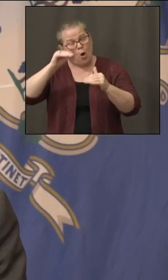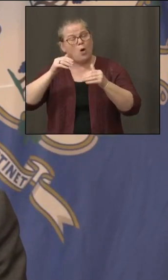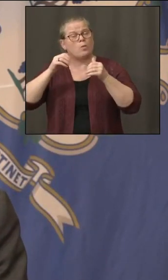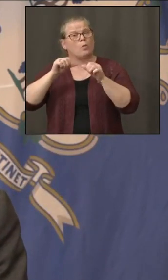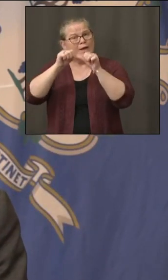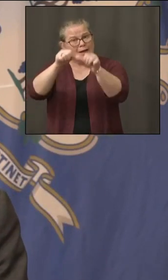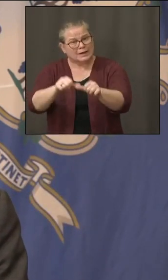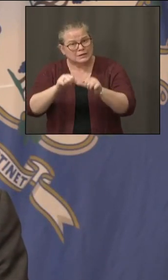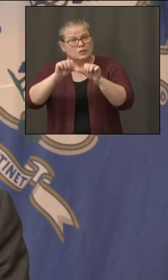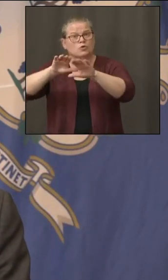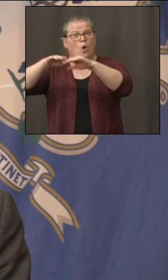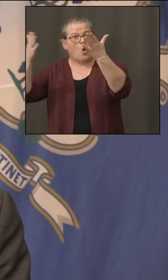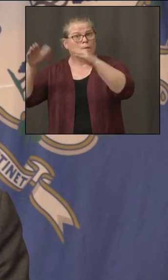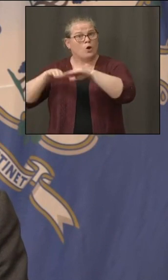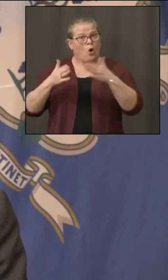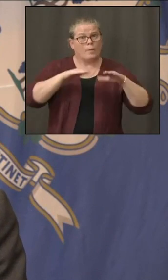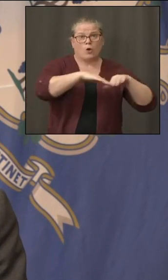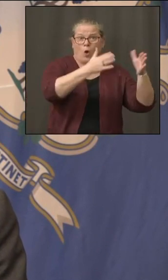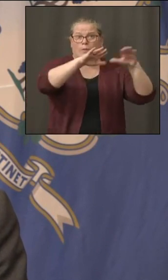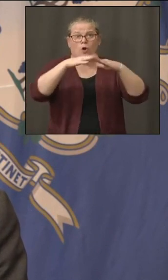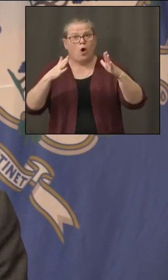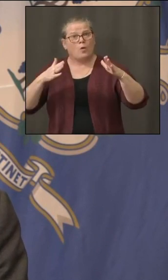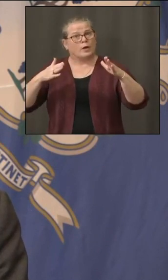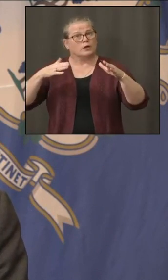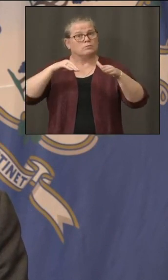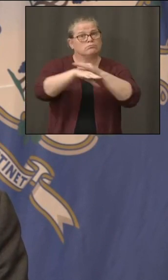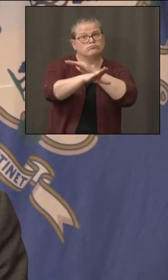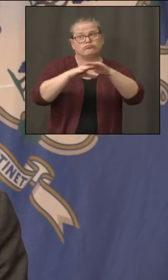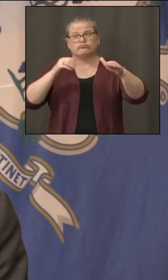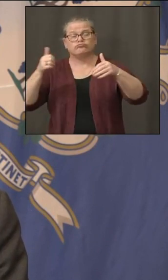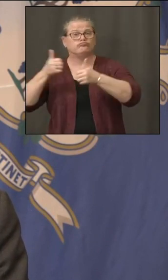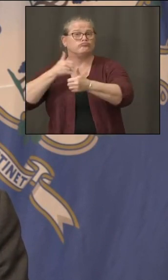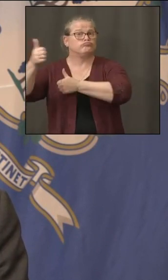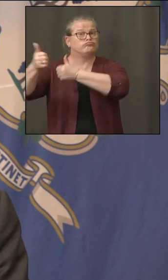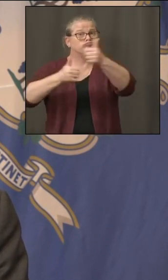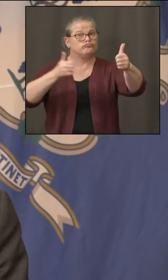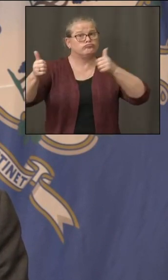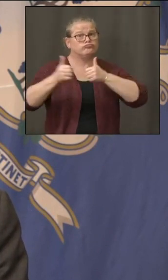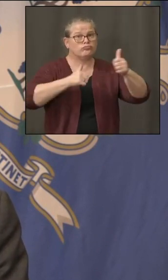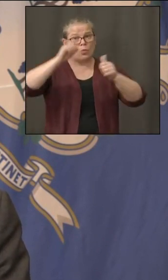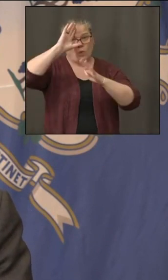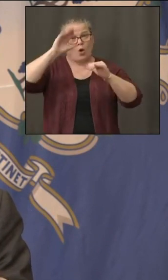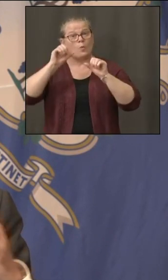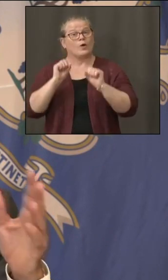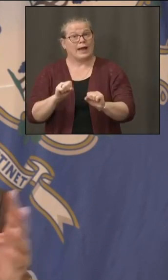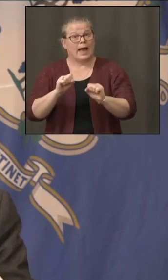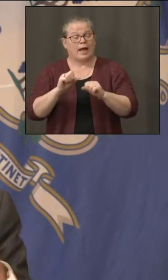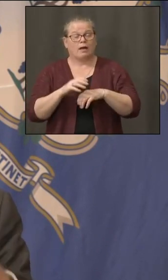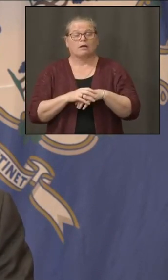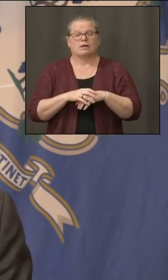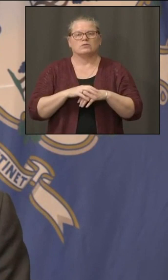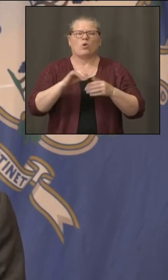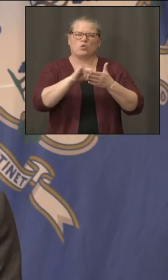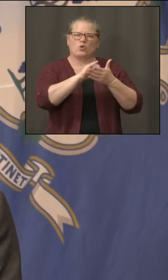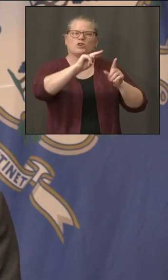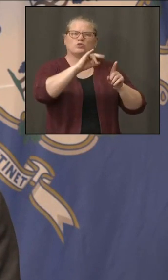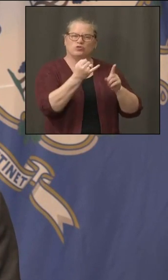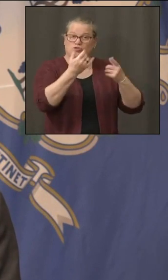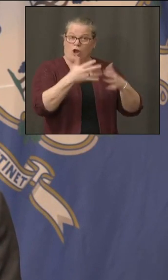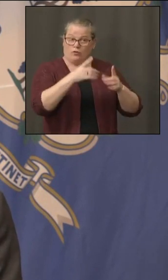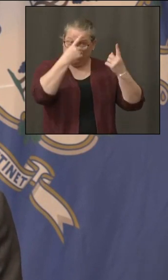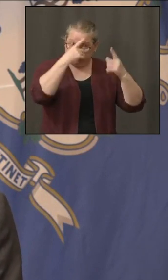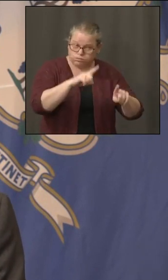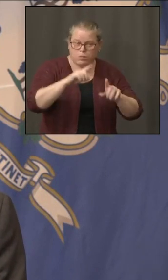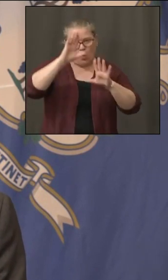to announce something with Rhode Island and Massachusetts at some point soon, we're also thinking about what we have to do in terms of